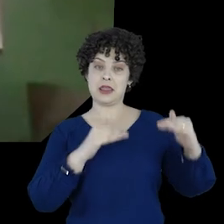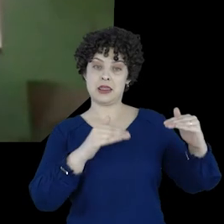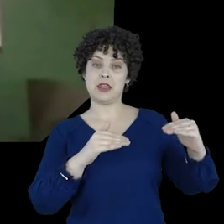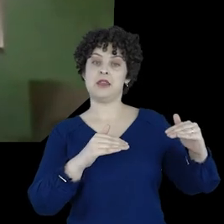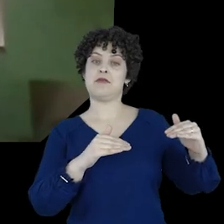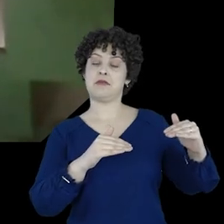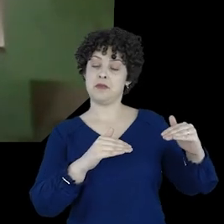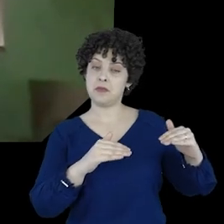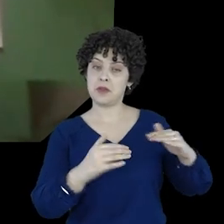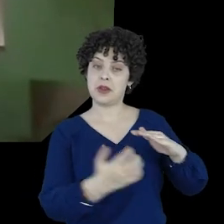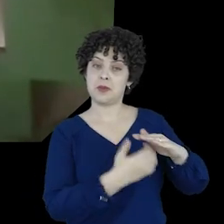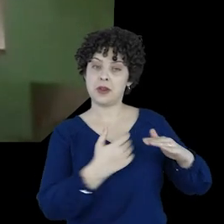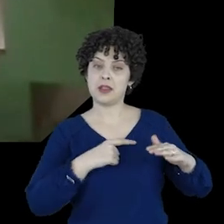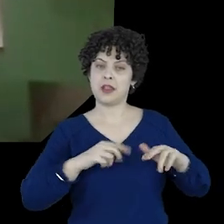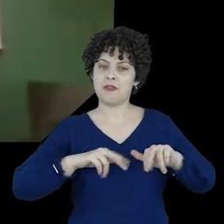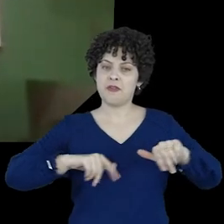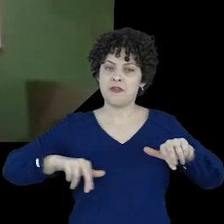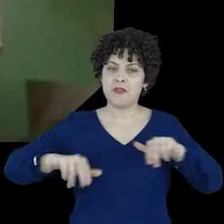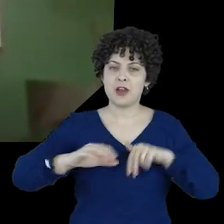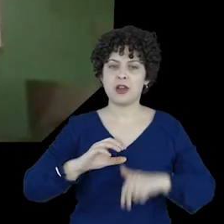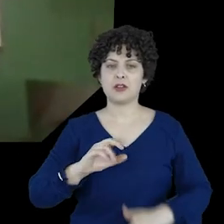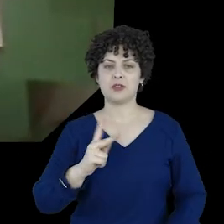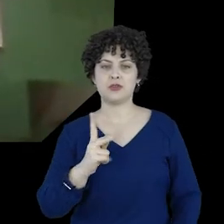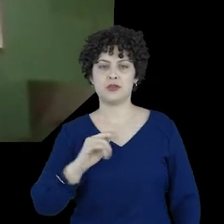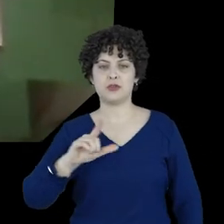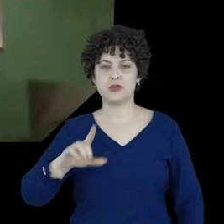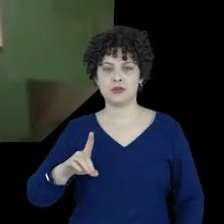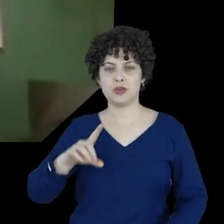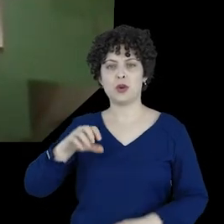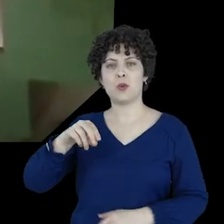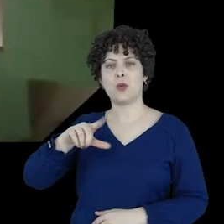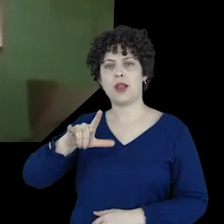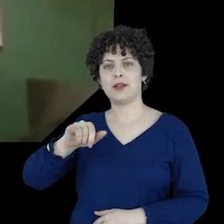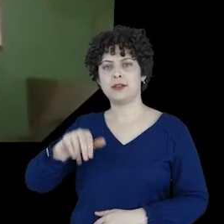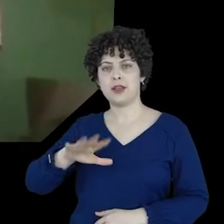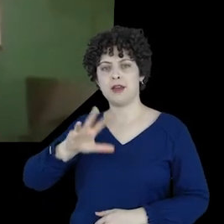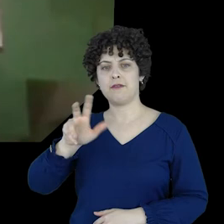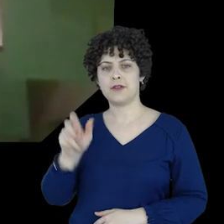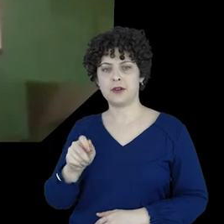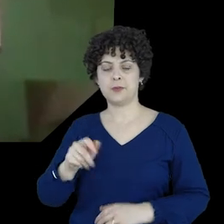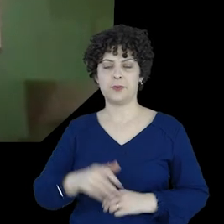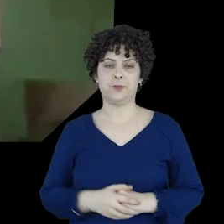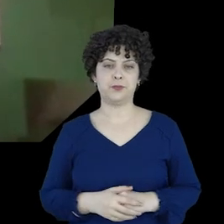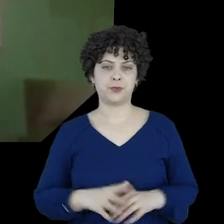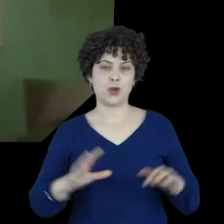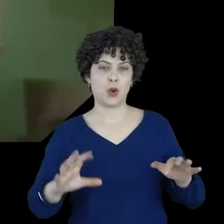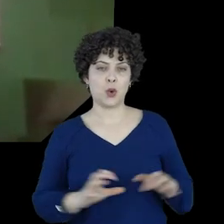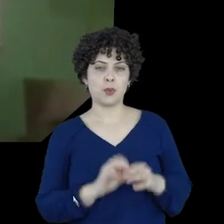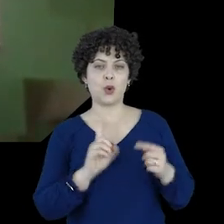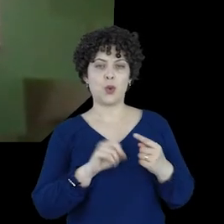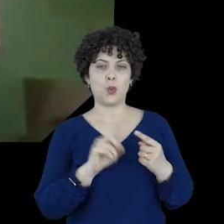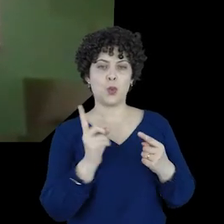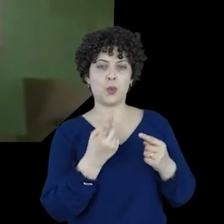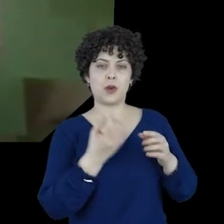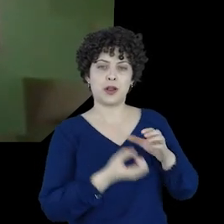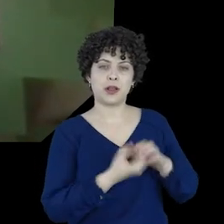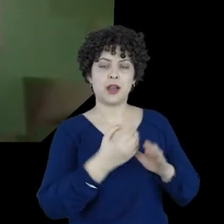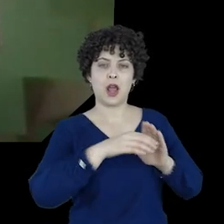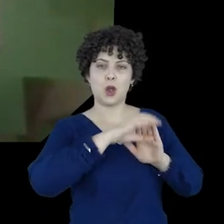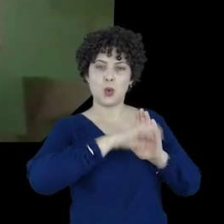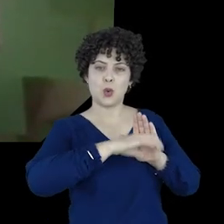organizational level, at Child Online Africa, we have a number of initiatives. One has to do